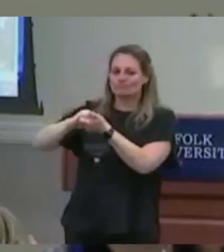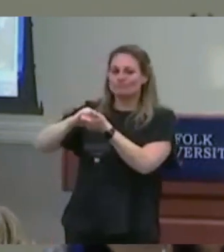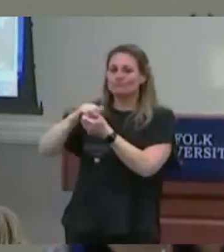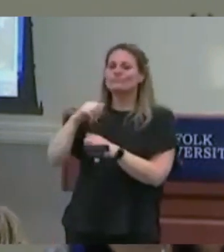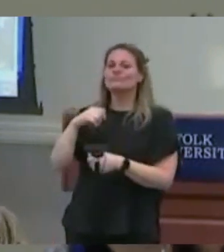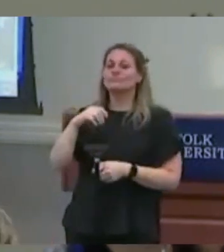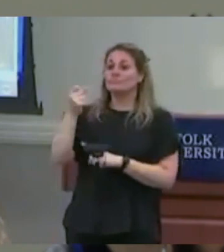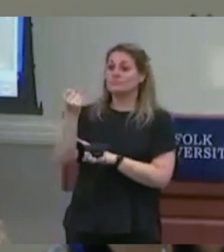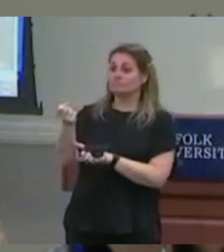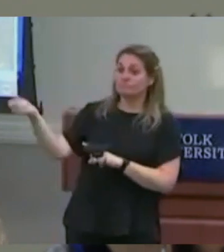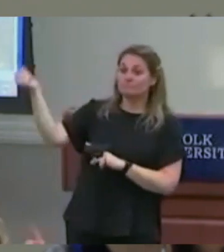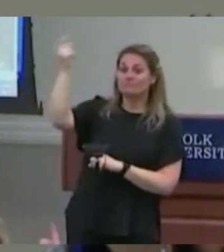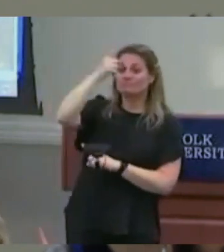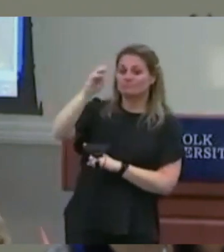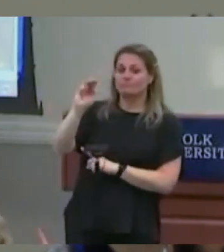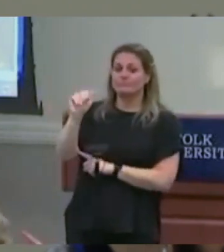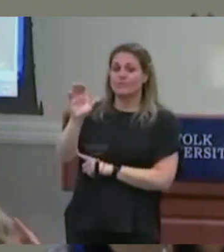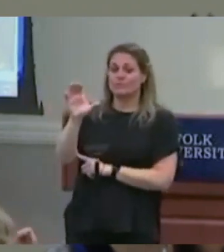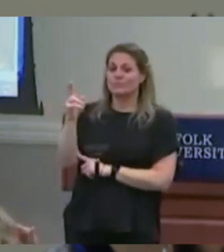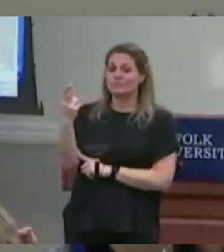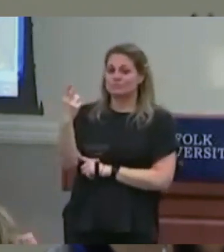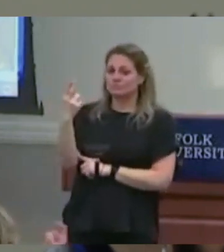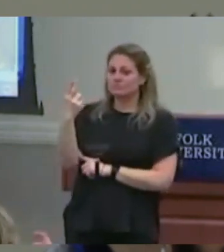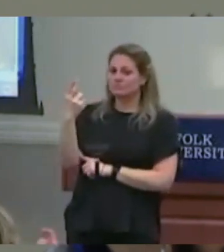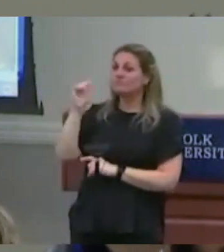festival here. I'm